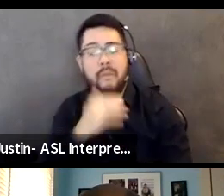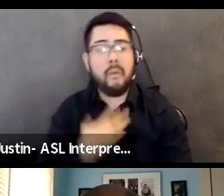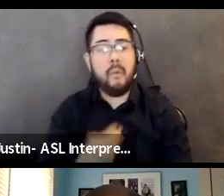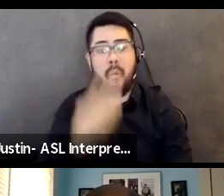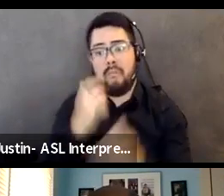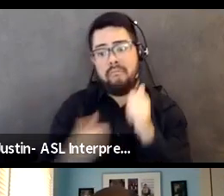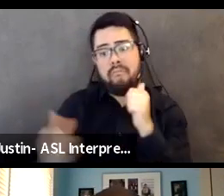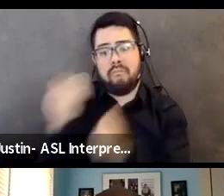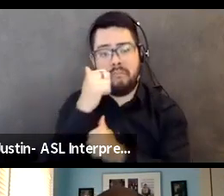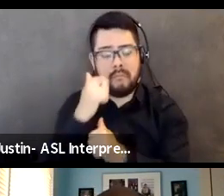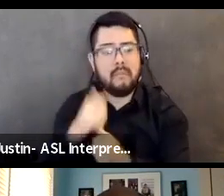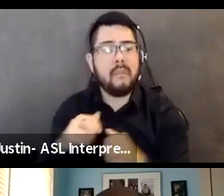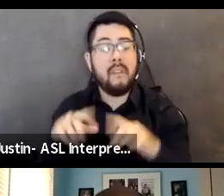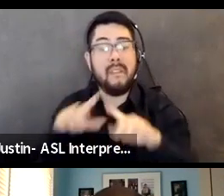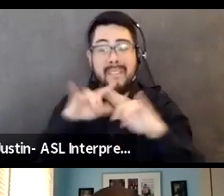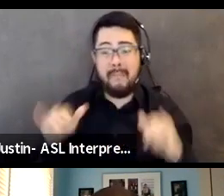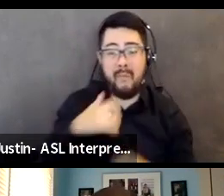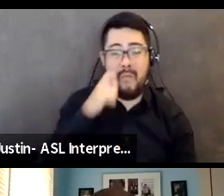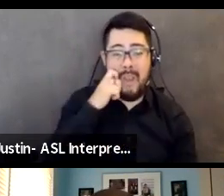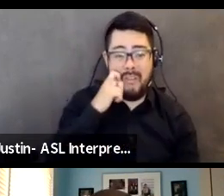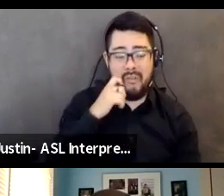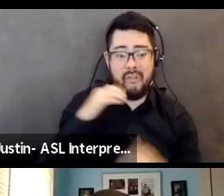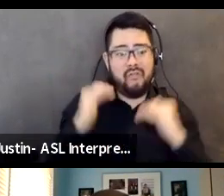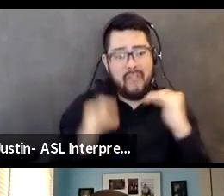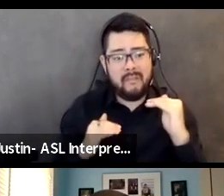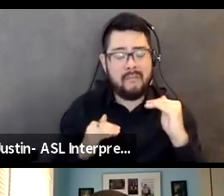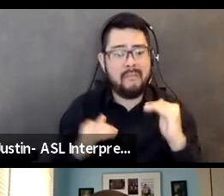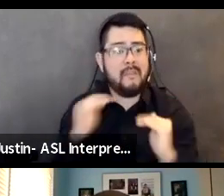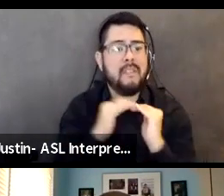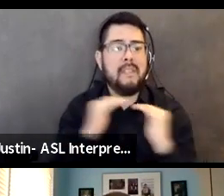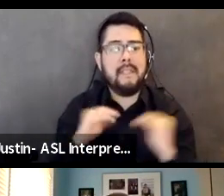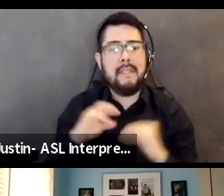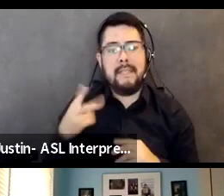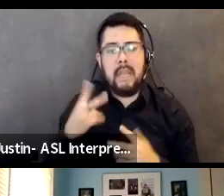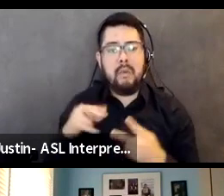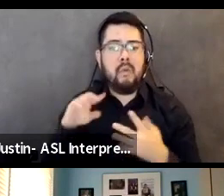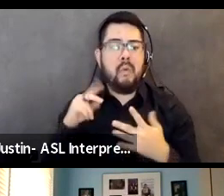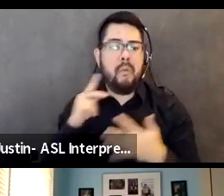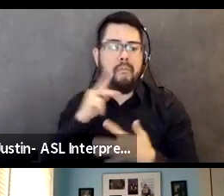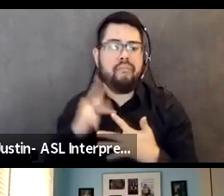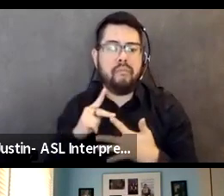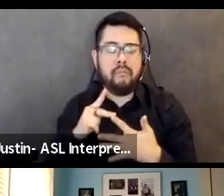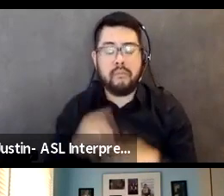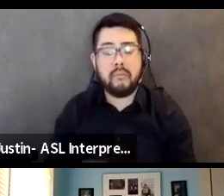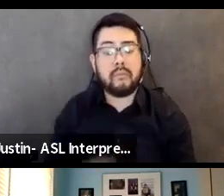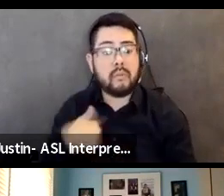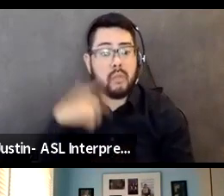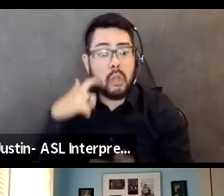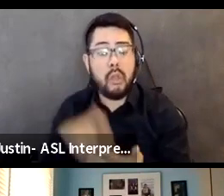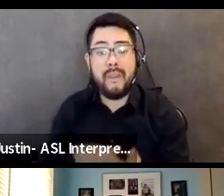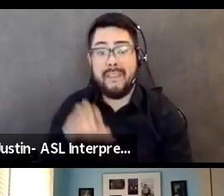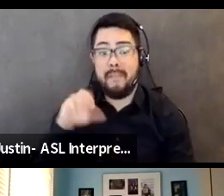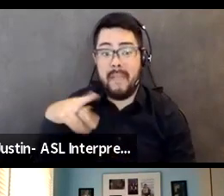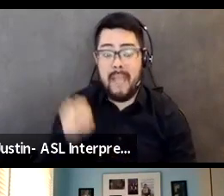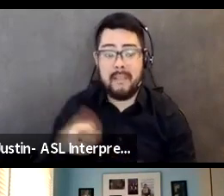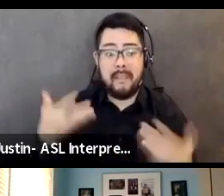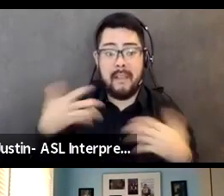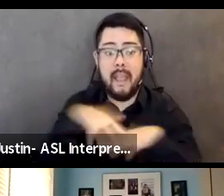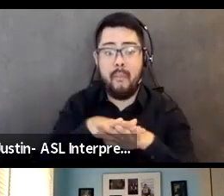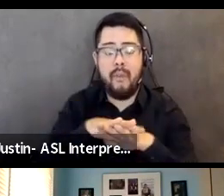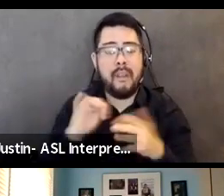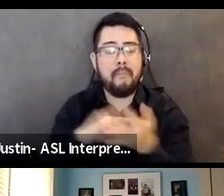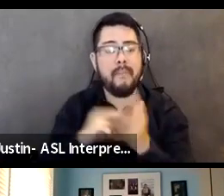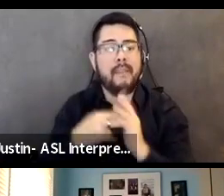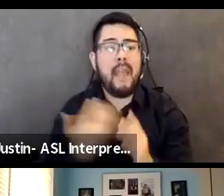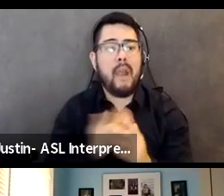inevitable while treating racial justice as a second class goal we saw it when the cps hybrid which accepted the narrative that our schools are